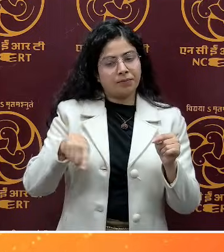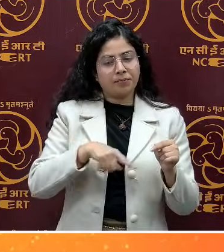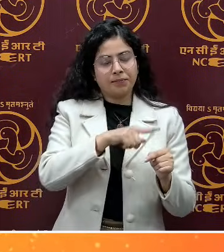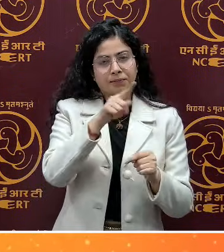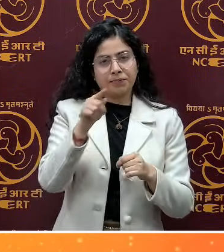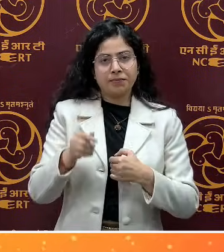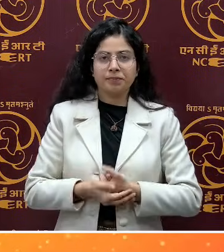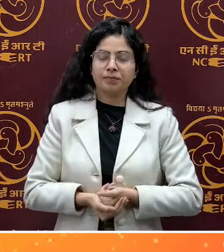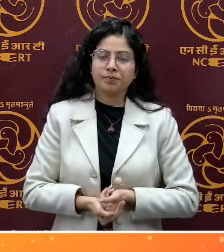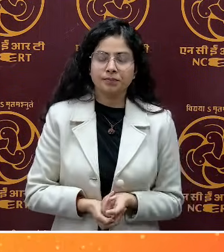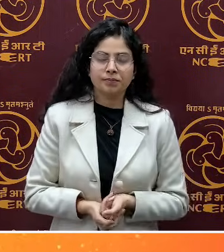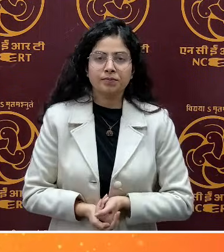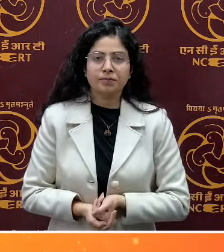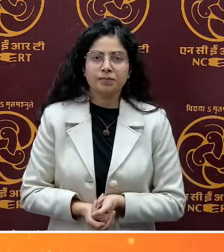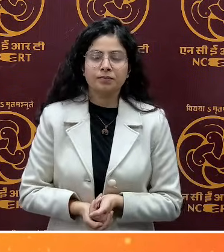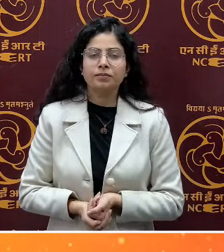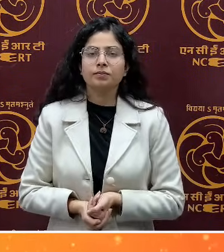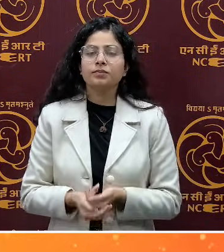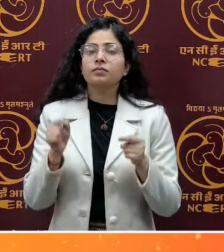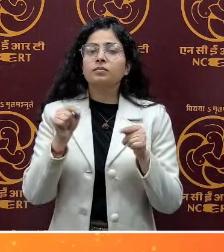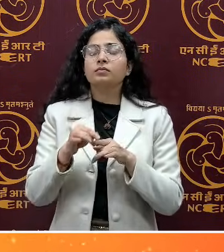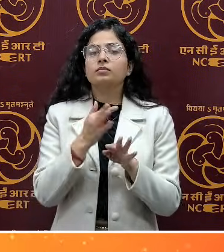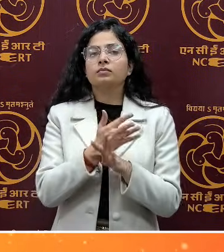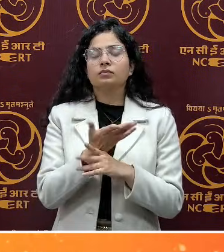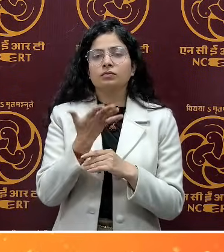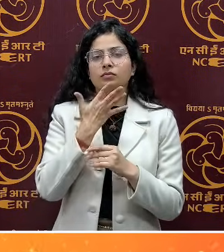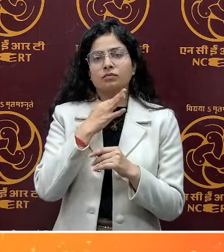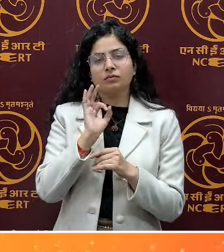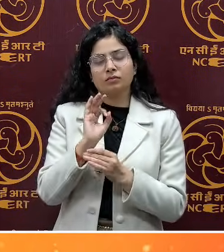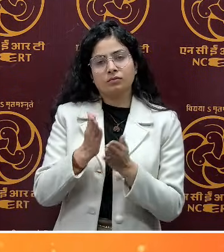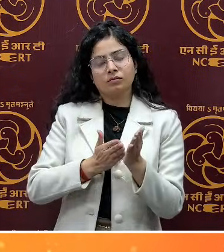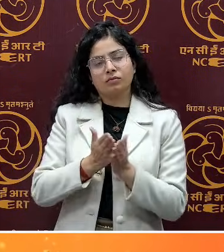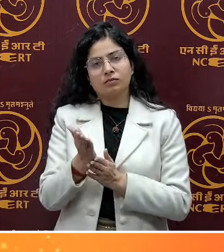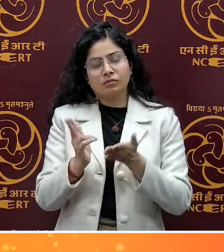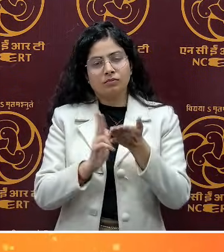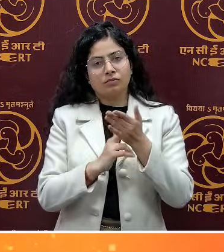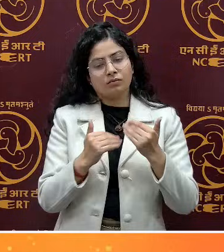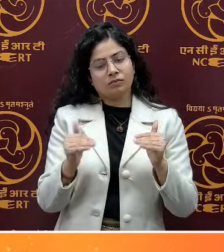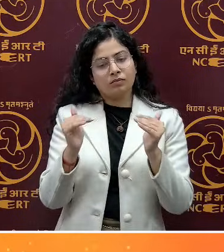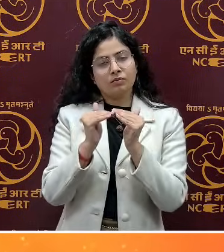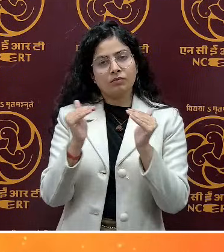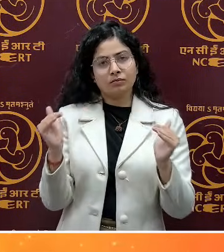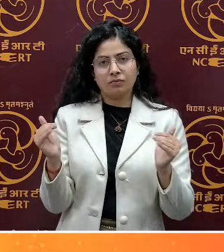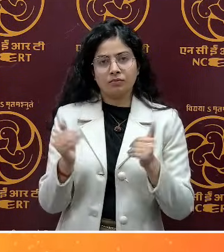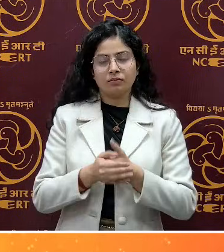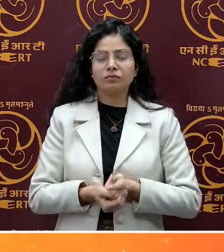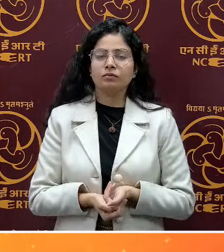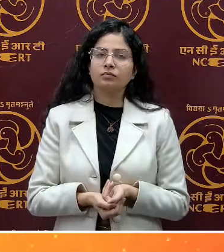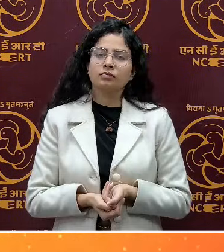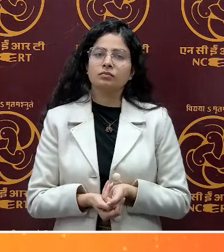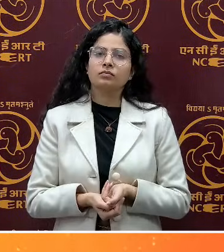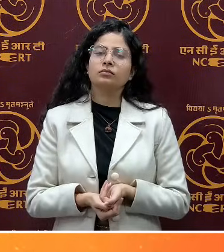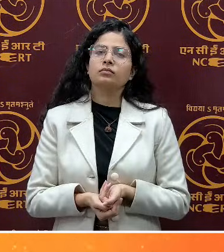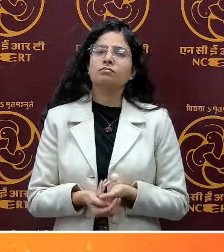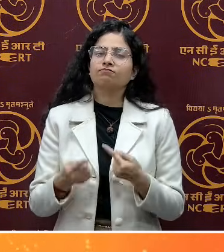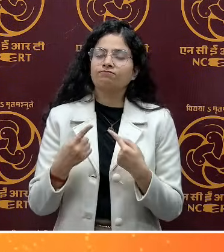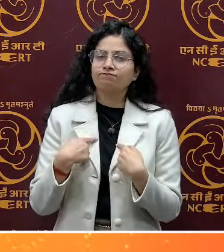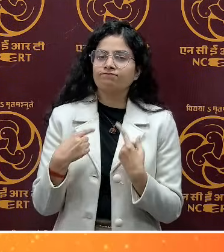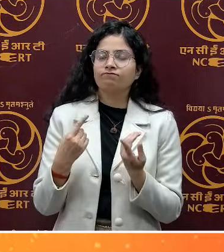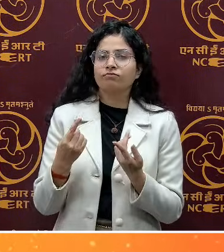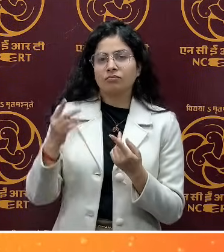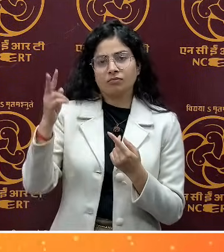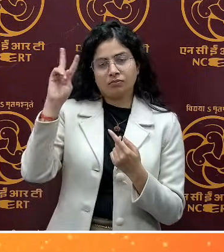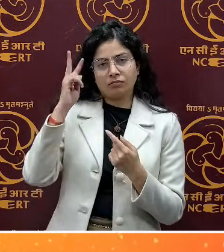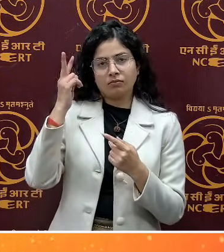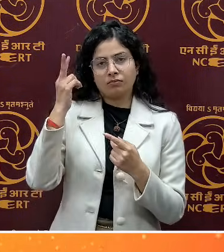on. Okay, so this is the beautiful way of nature to balance. So ma'am, everything. here I have one more